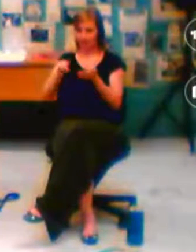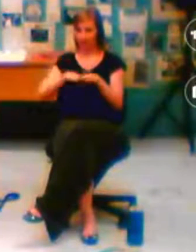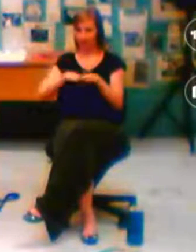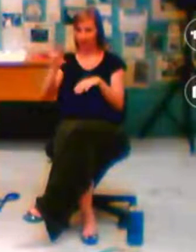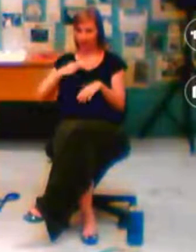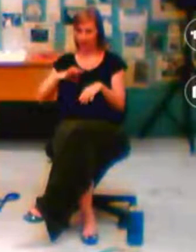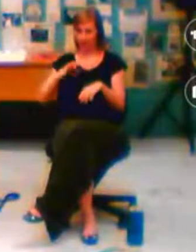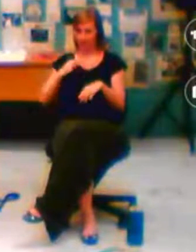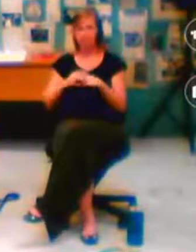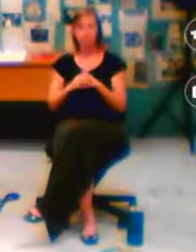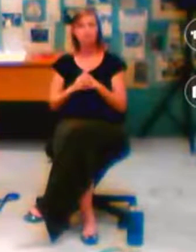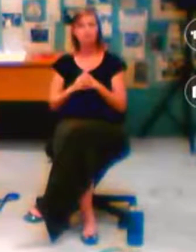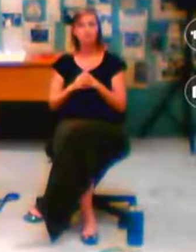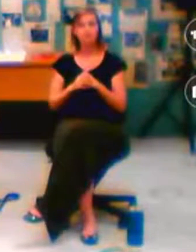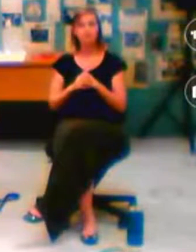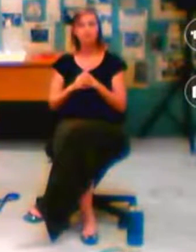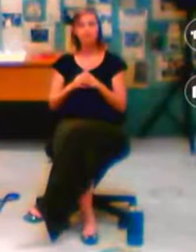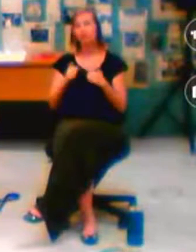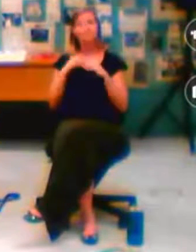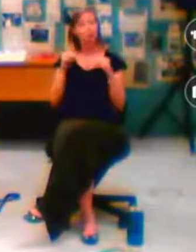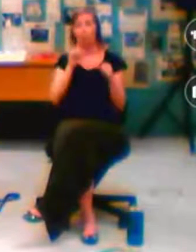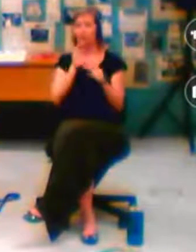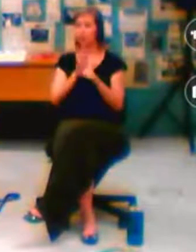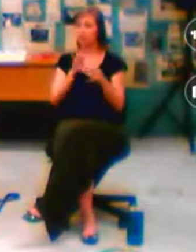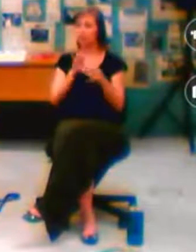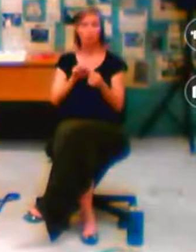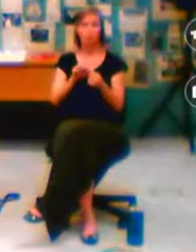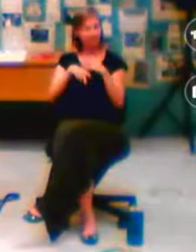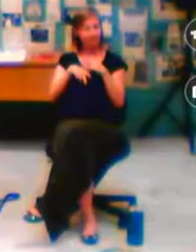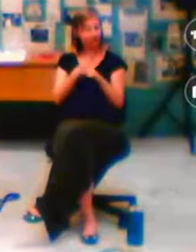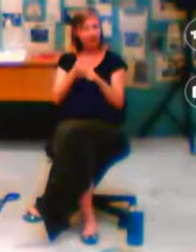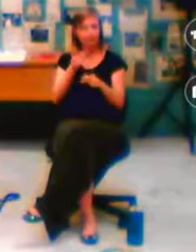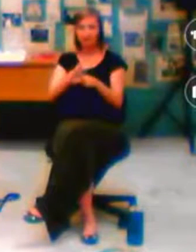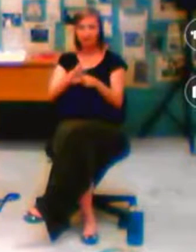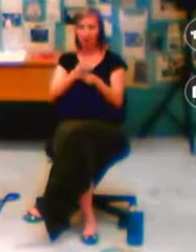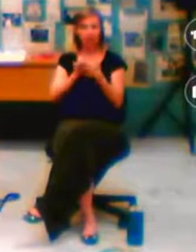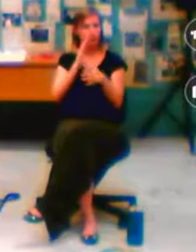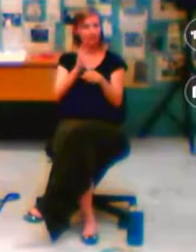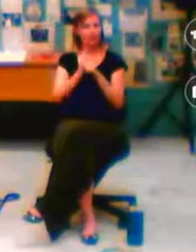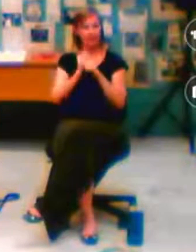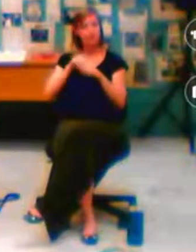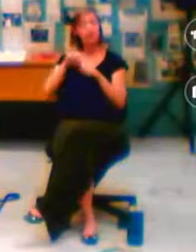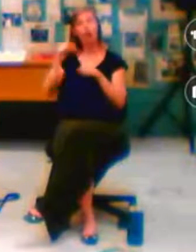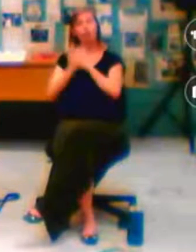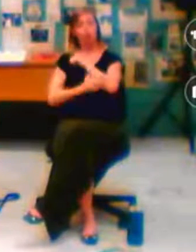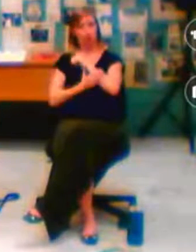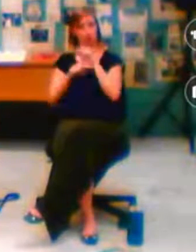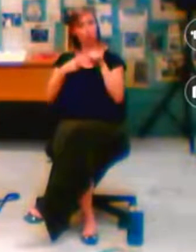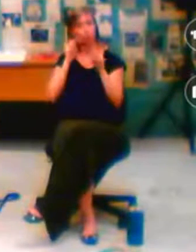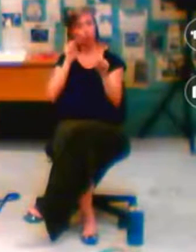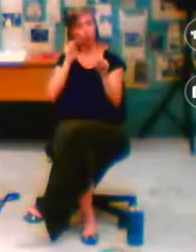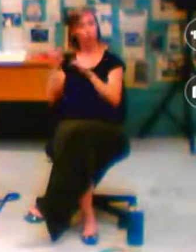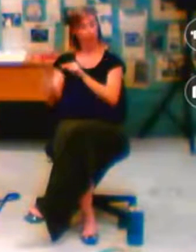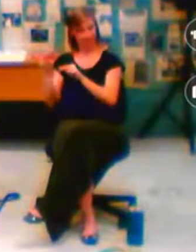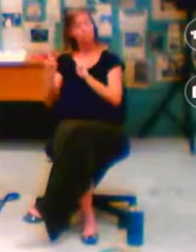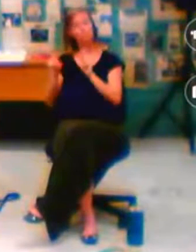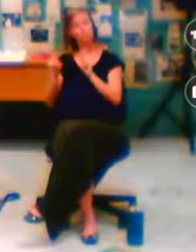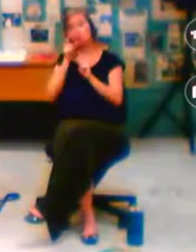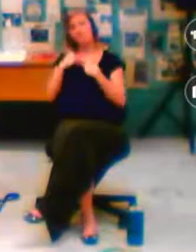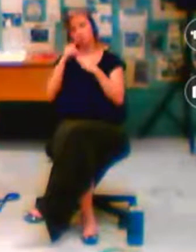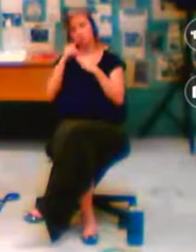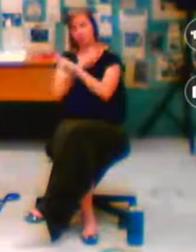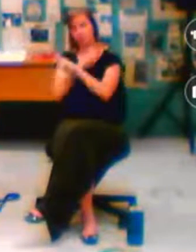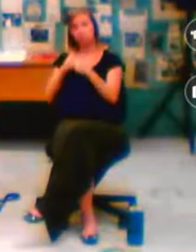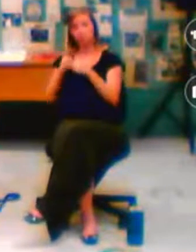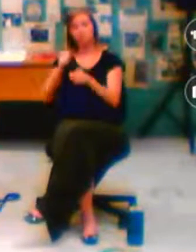for her company that was going to, make the math come out so well. You have to include that 10% tax that the company's paying on